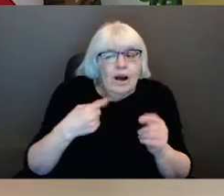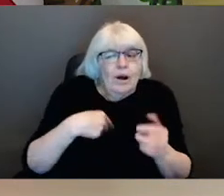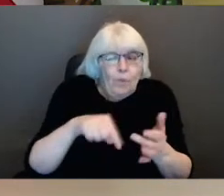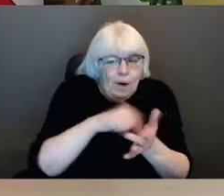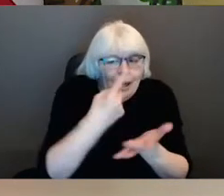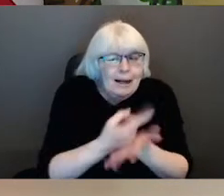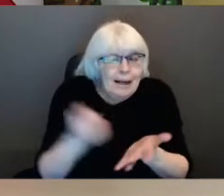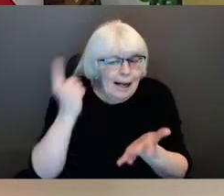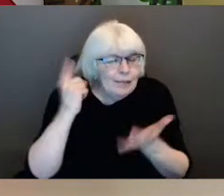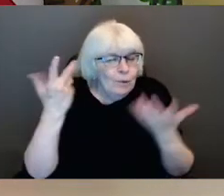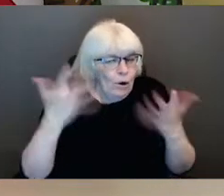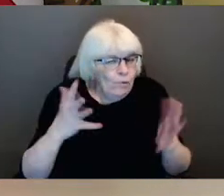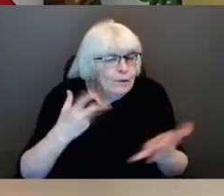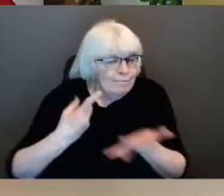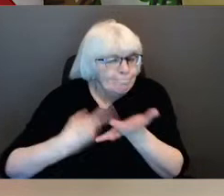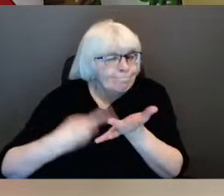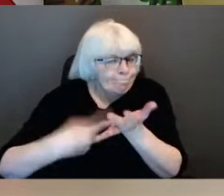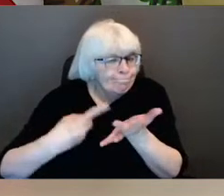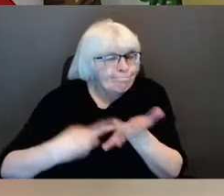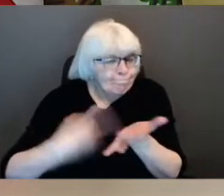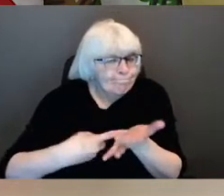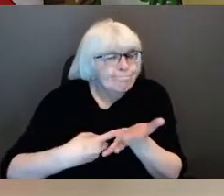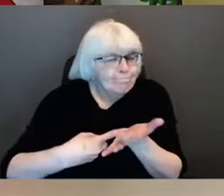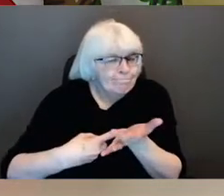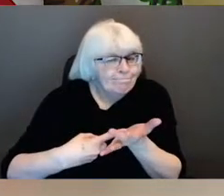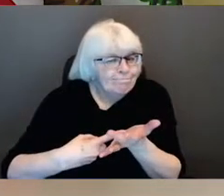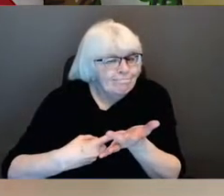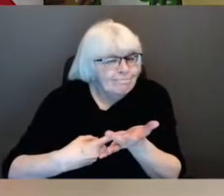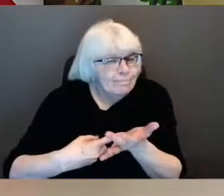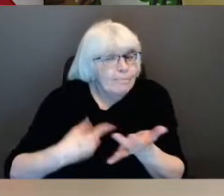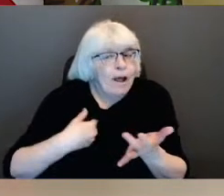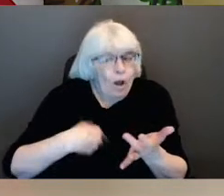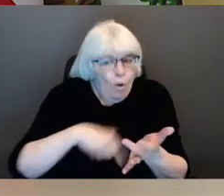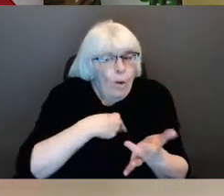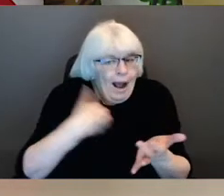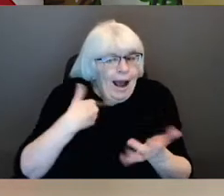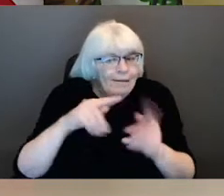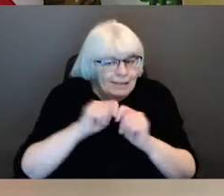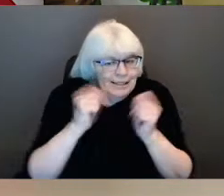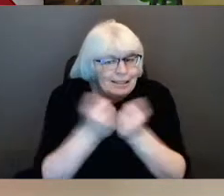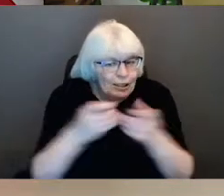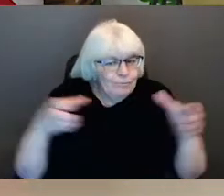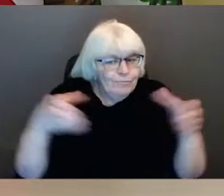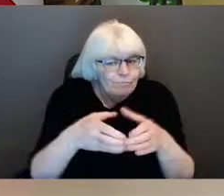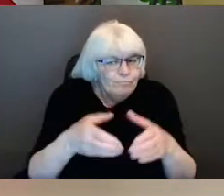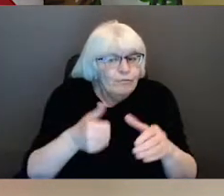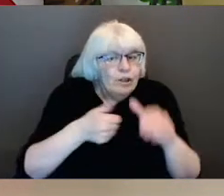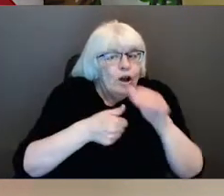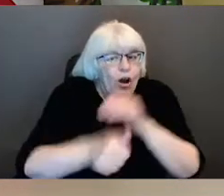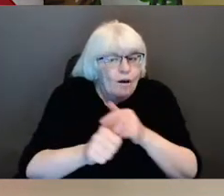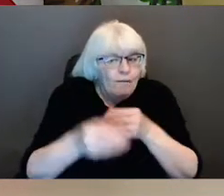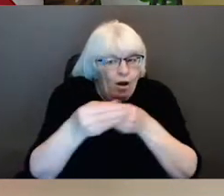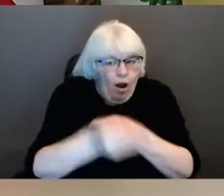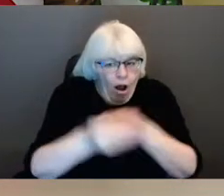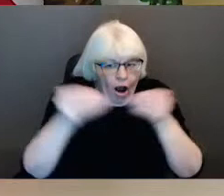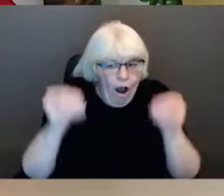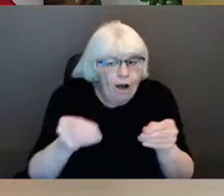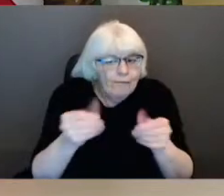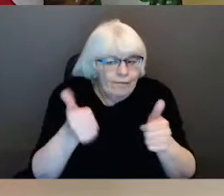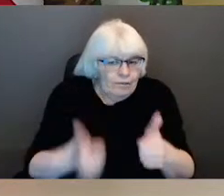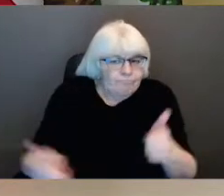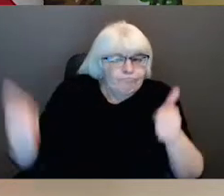a team of folks with the Office of the Chief Public Health Office, as well as a